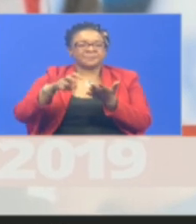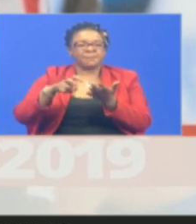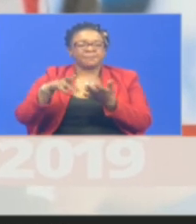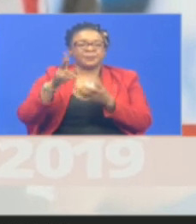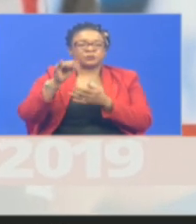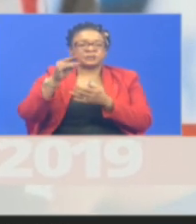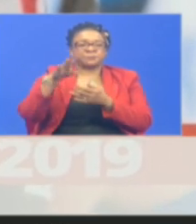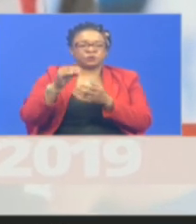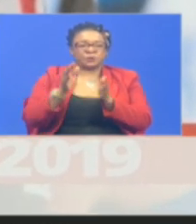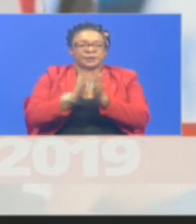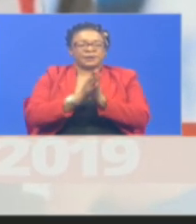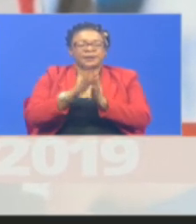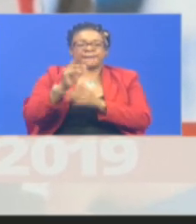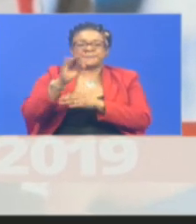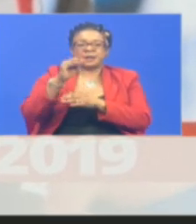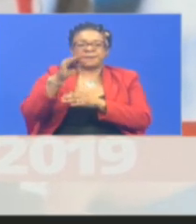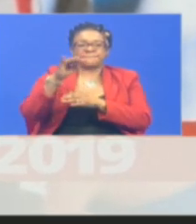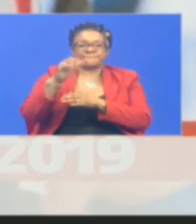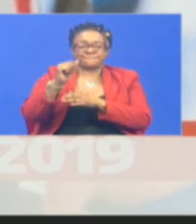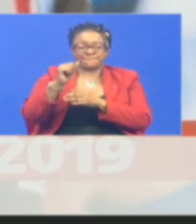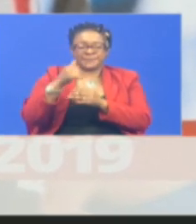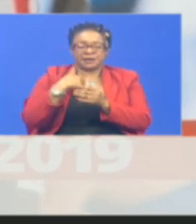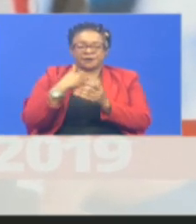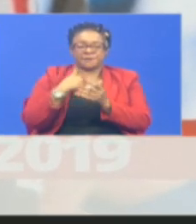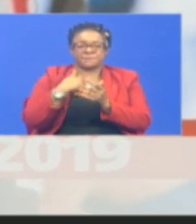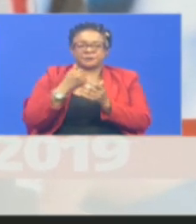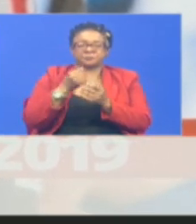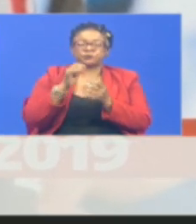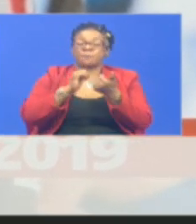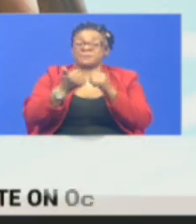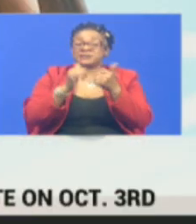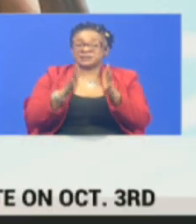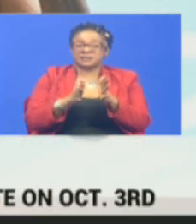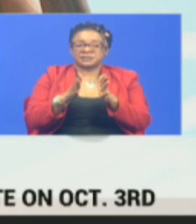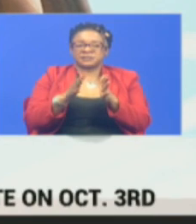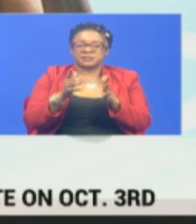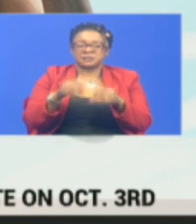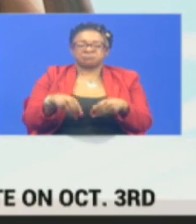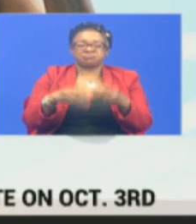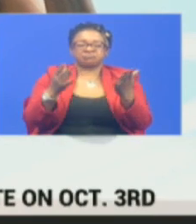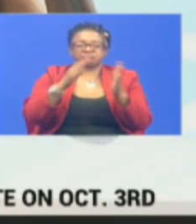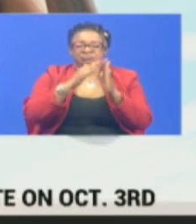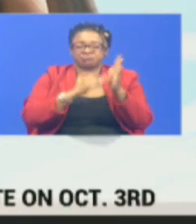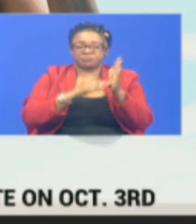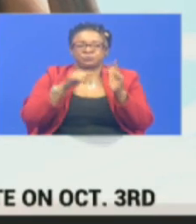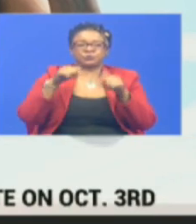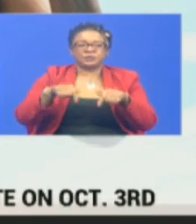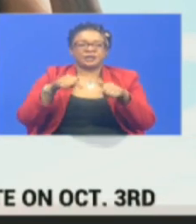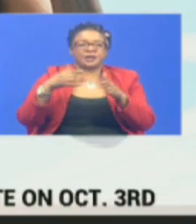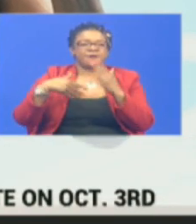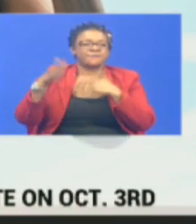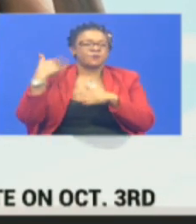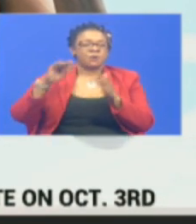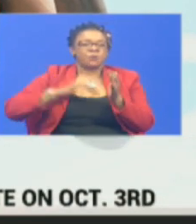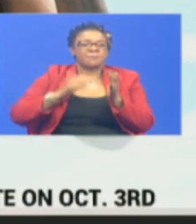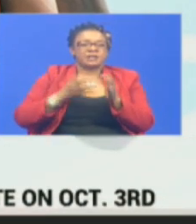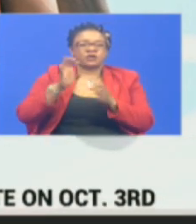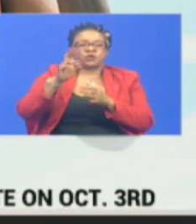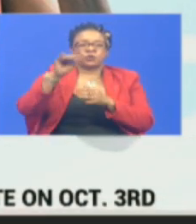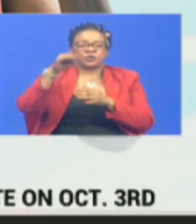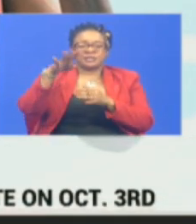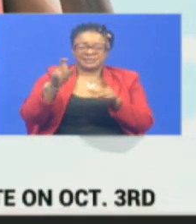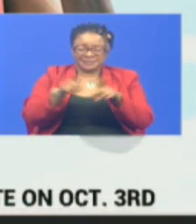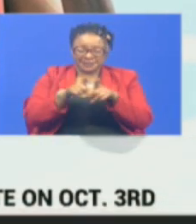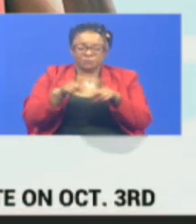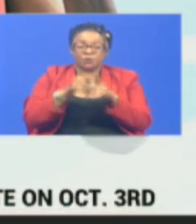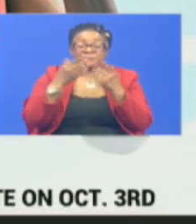and Abraham Kibiwot are in the list of competitors released today. Former women's world champ Eunice Soum will also be in action